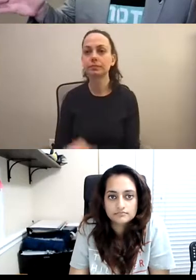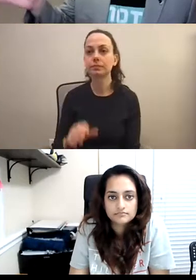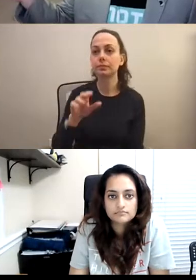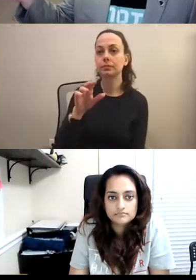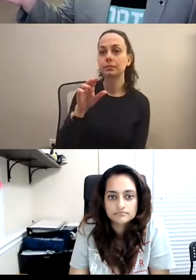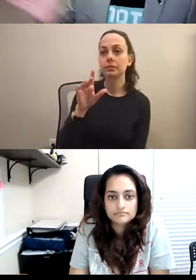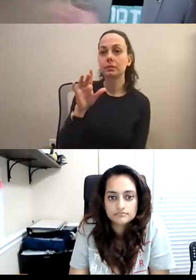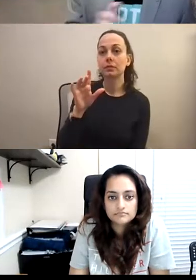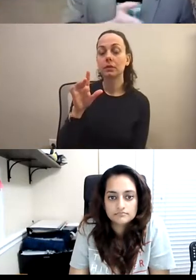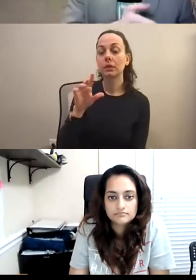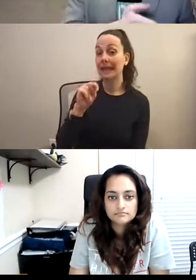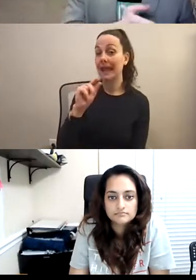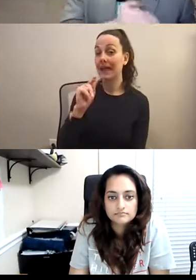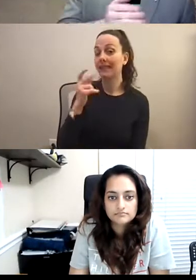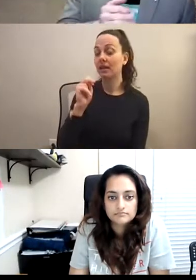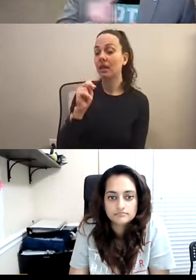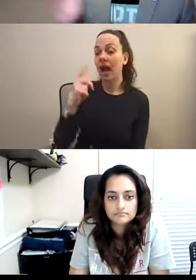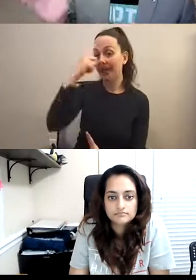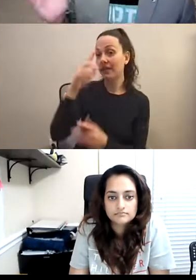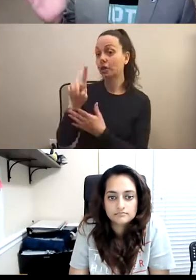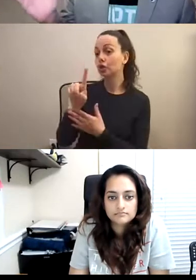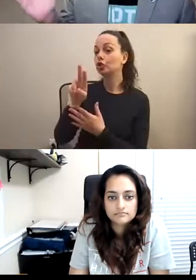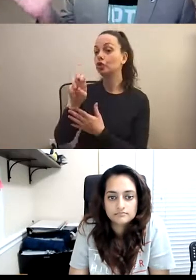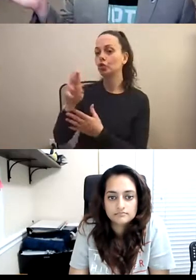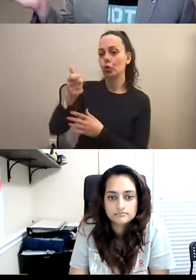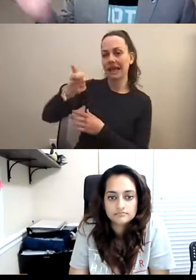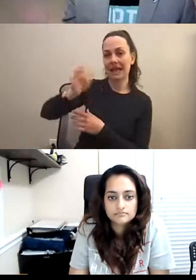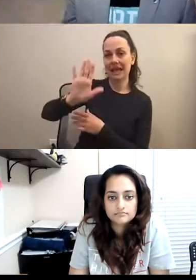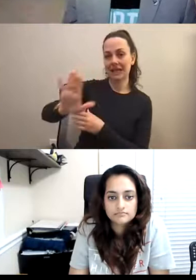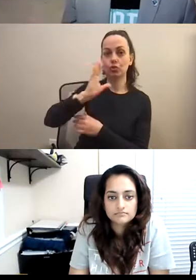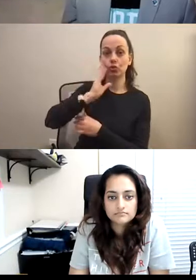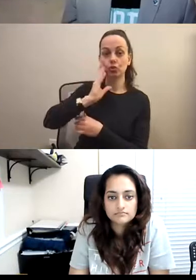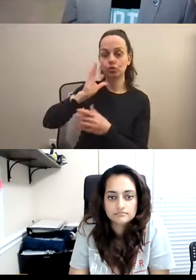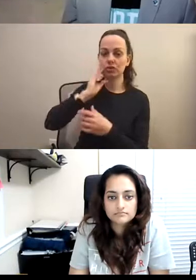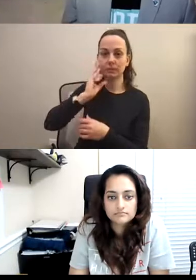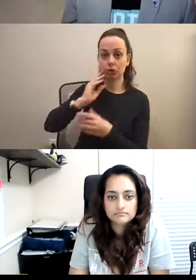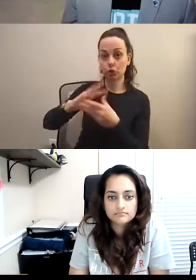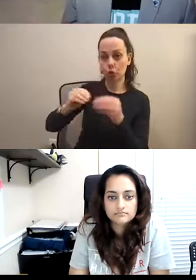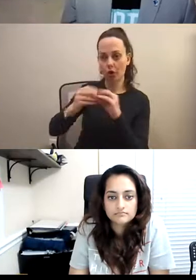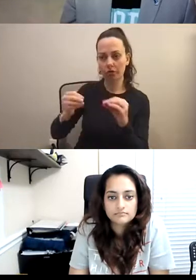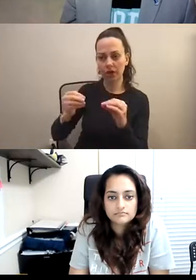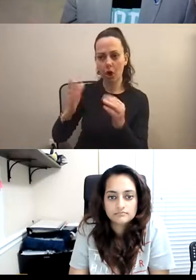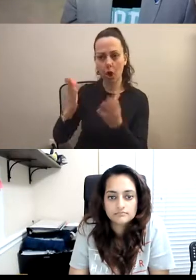made his story of something like really important, right?